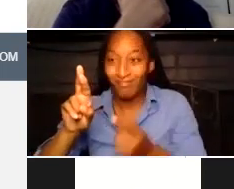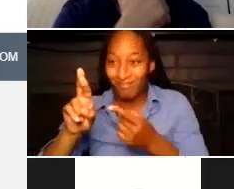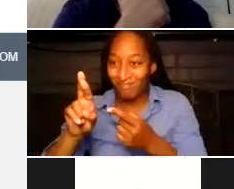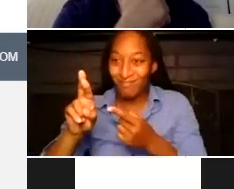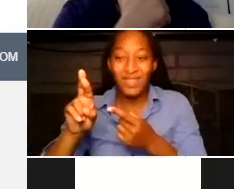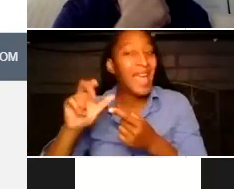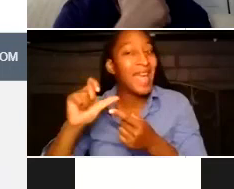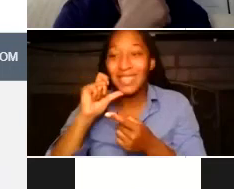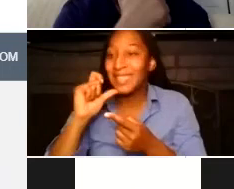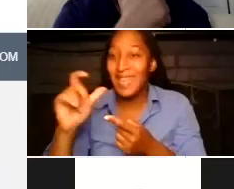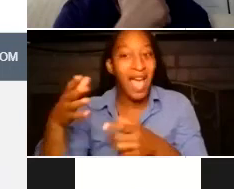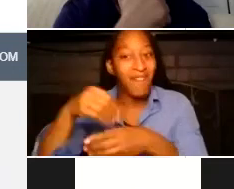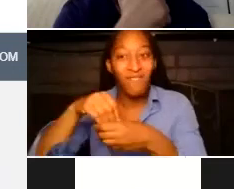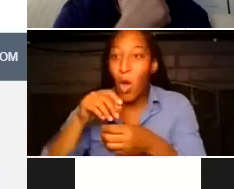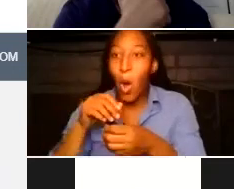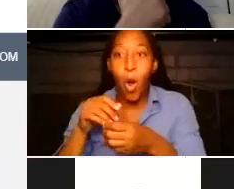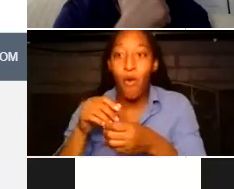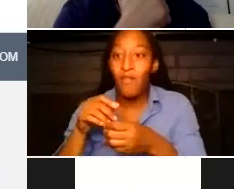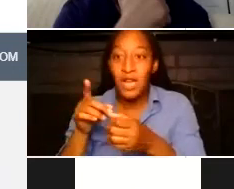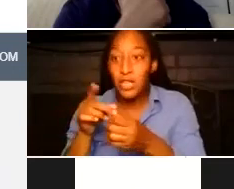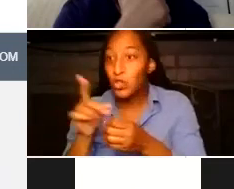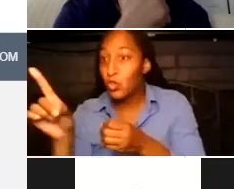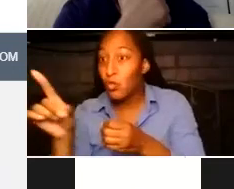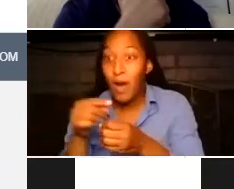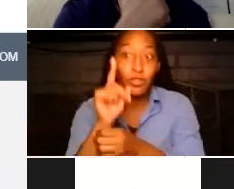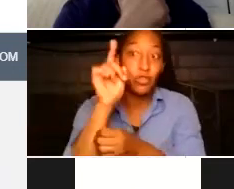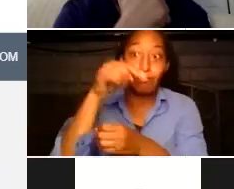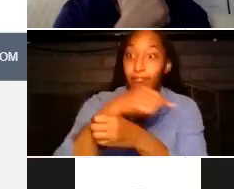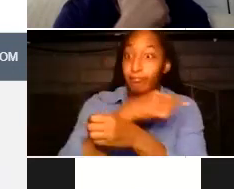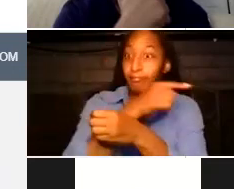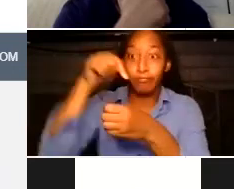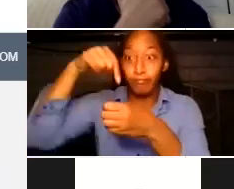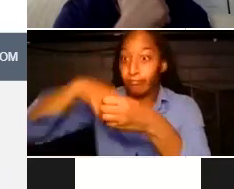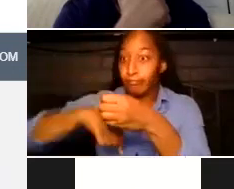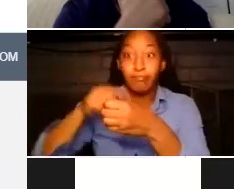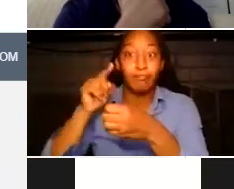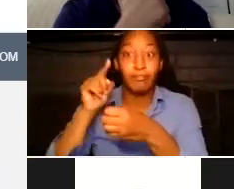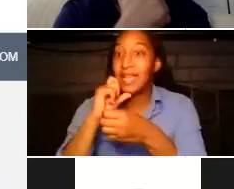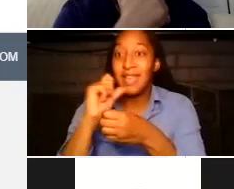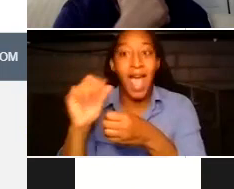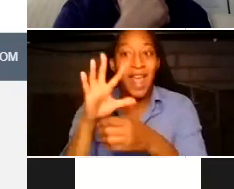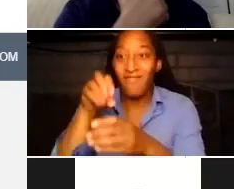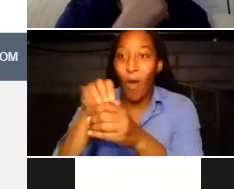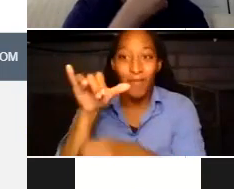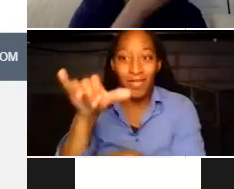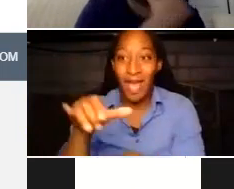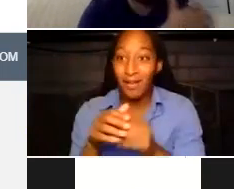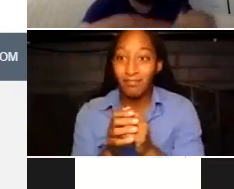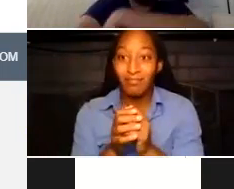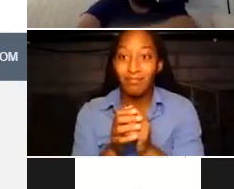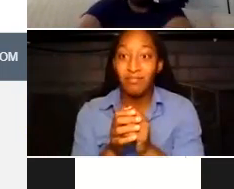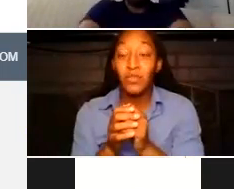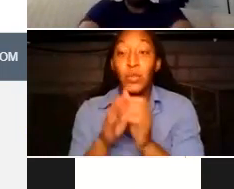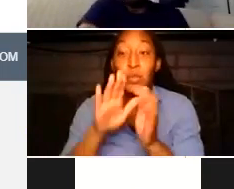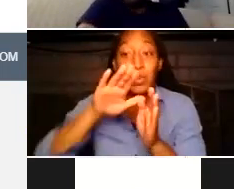can put aside all that force and momentum business that deals with vectors and look at a